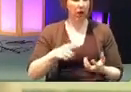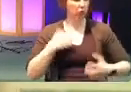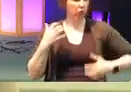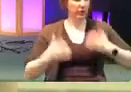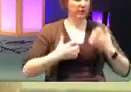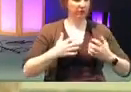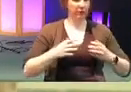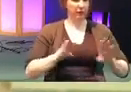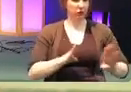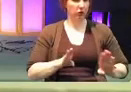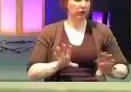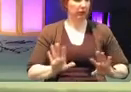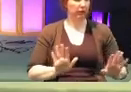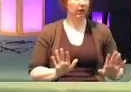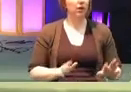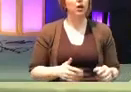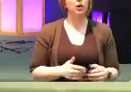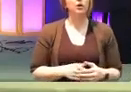It seems like we need to